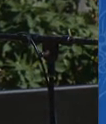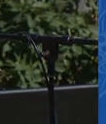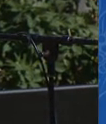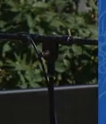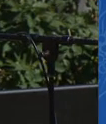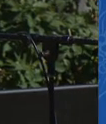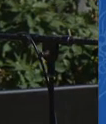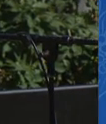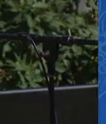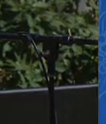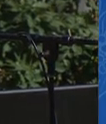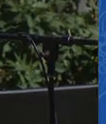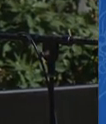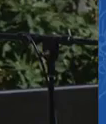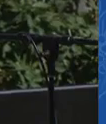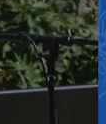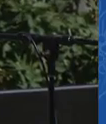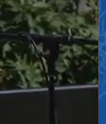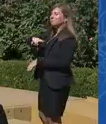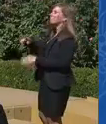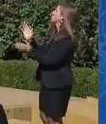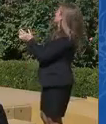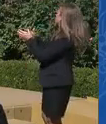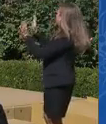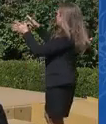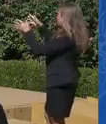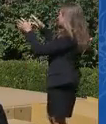song, and God bless you. Thanks.